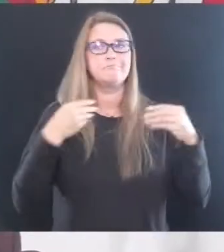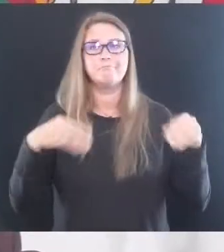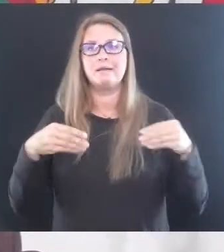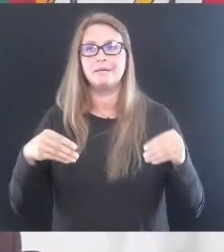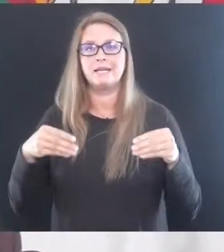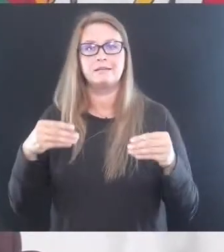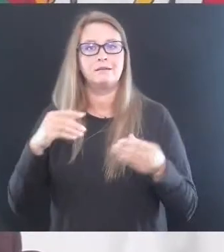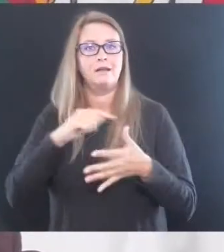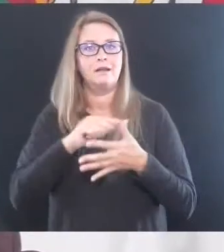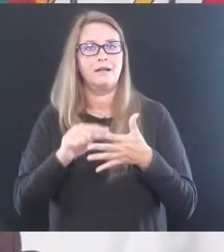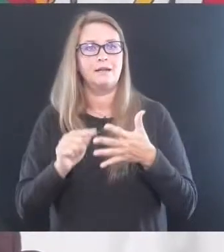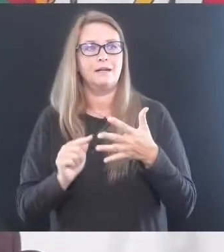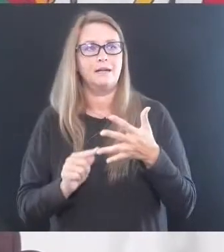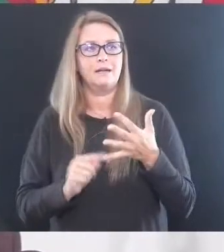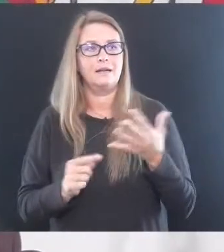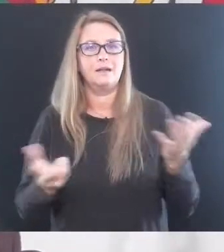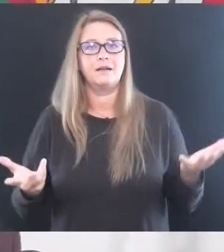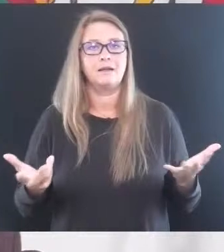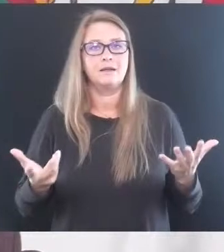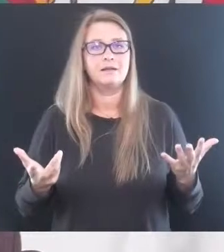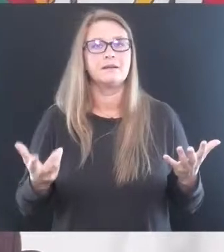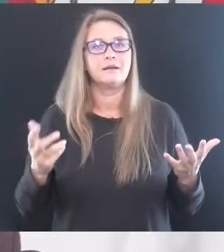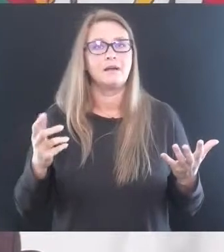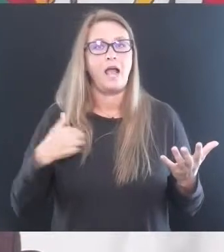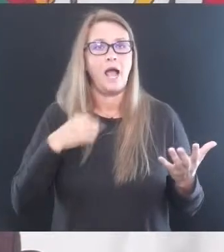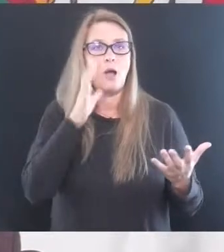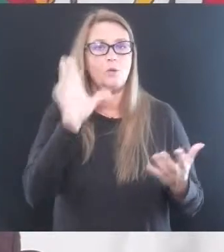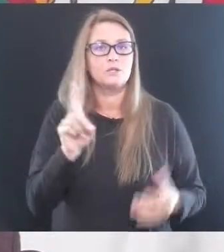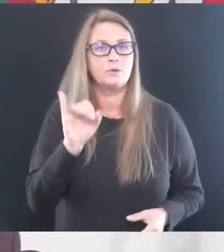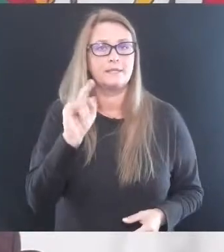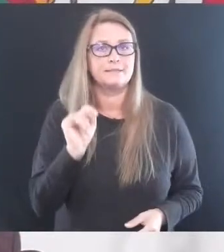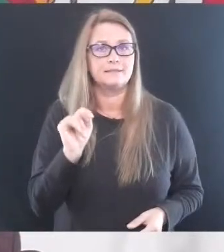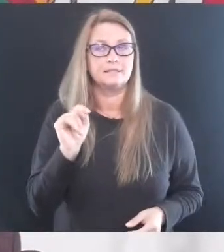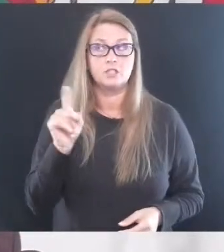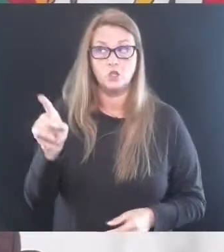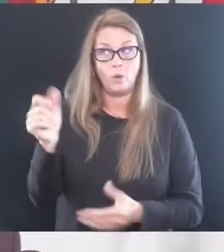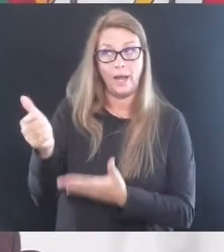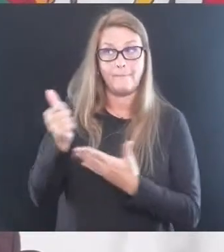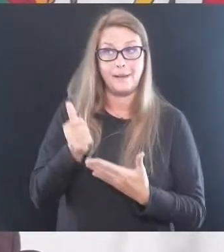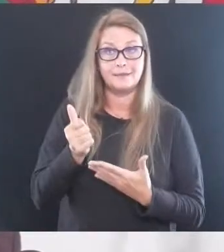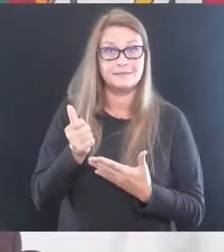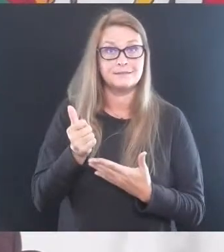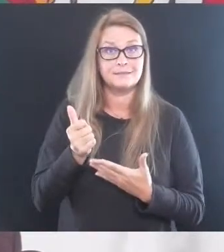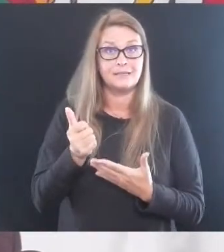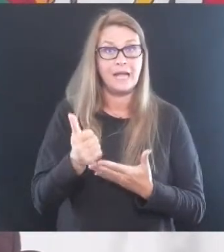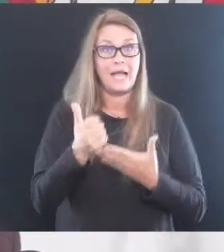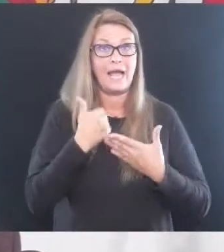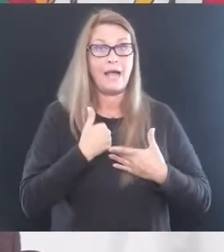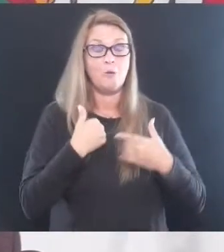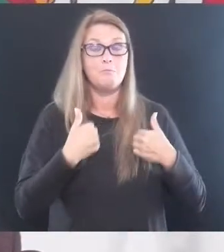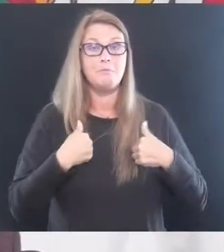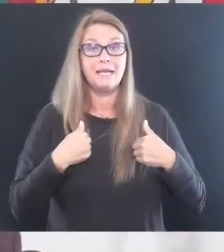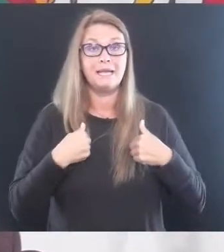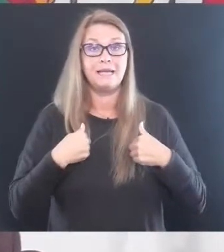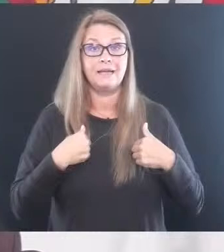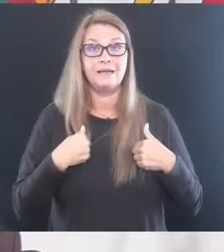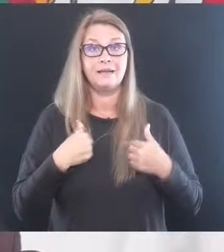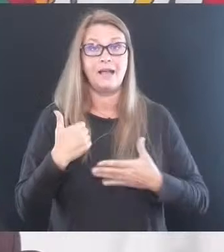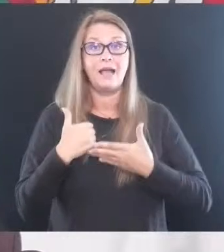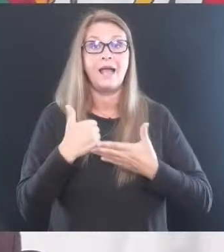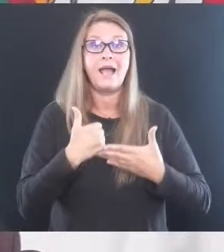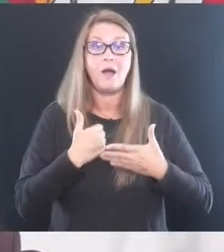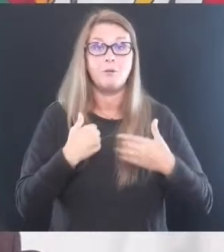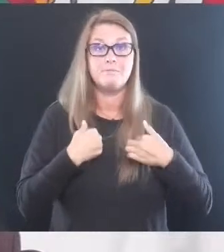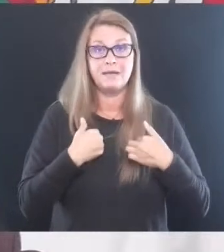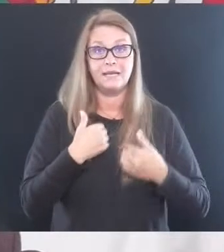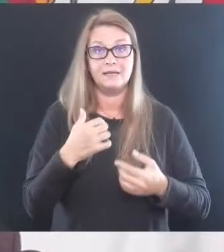can. And I absolutely ask you as West Virginians to help us, to help me get more and more and